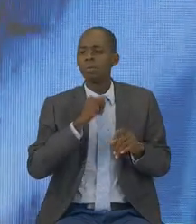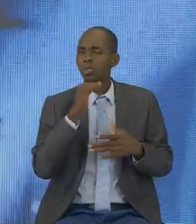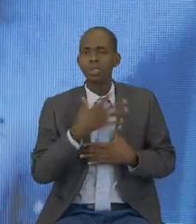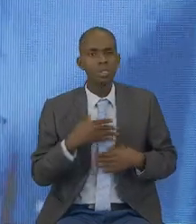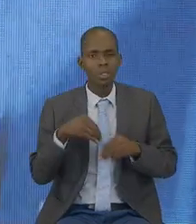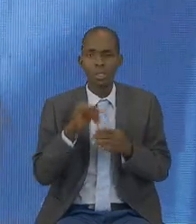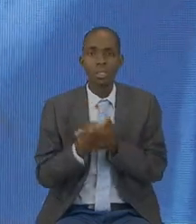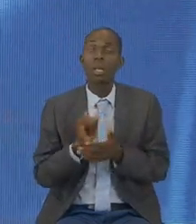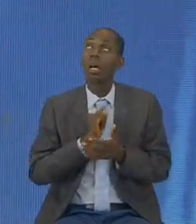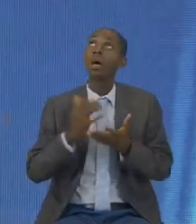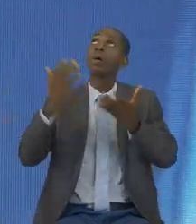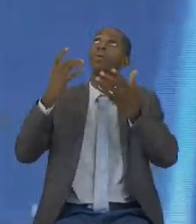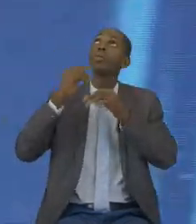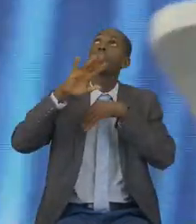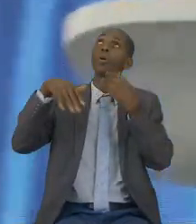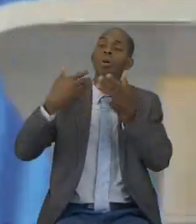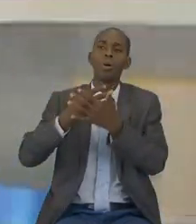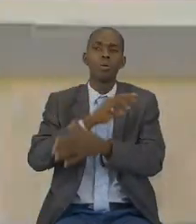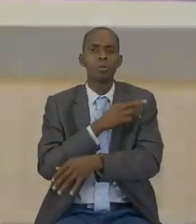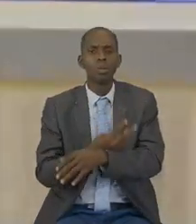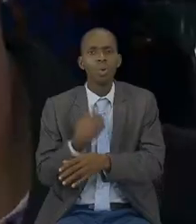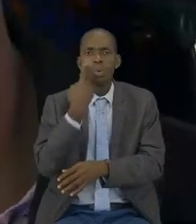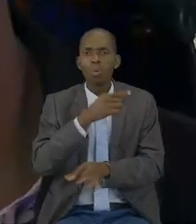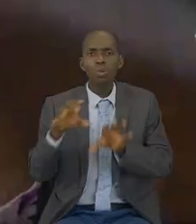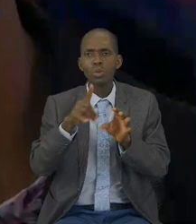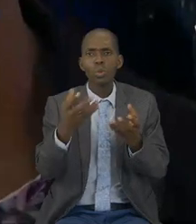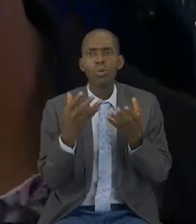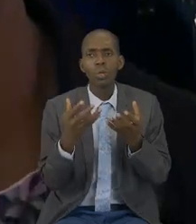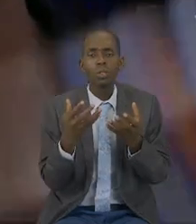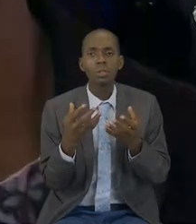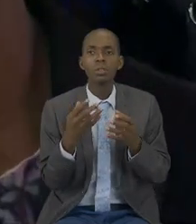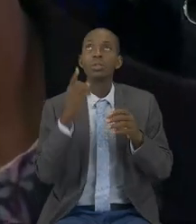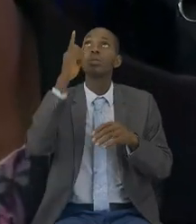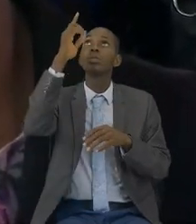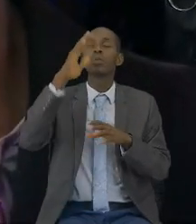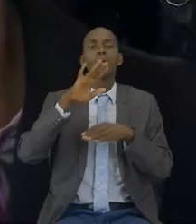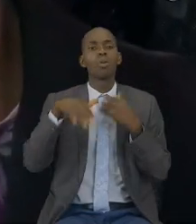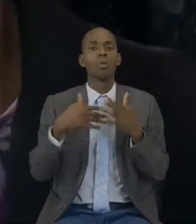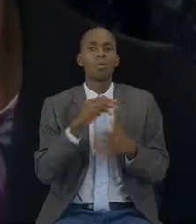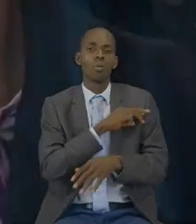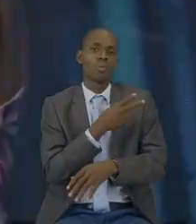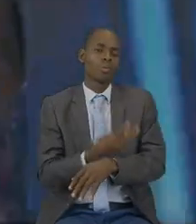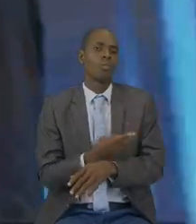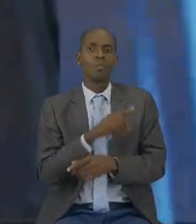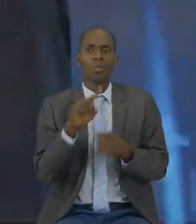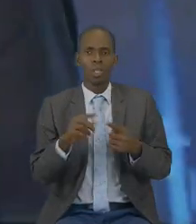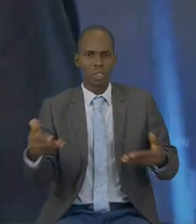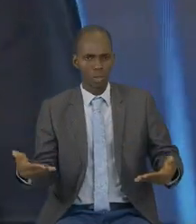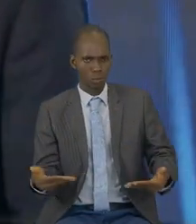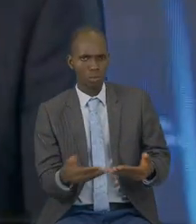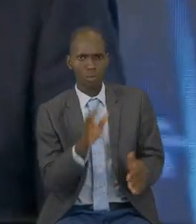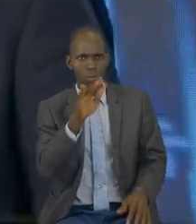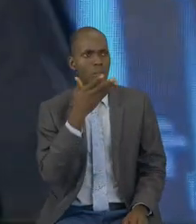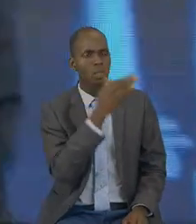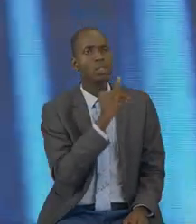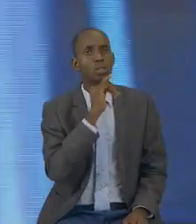the Almighty. Who do you watch? And so when they introduce you, they say there's one mama there, there's